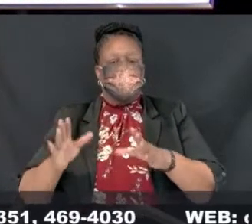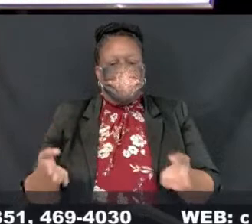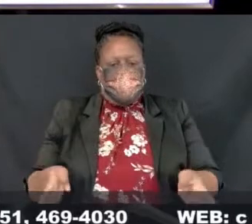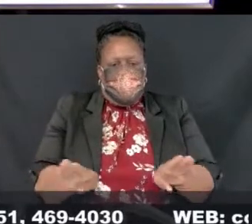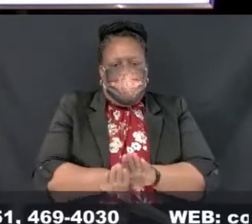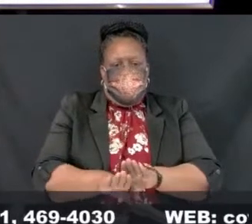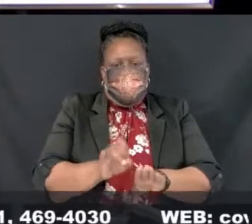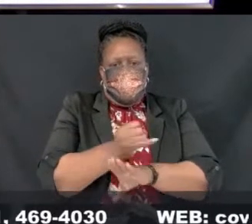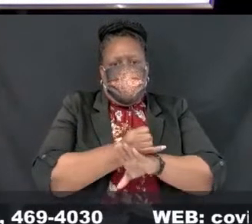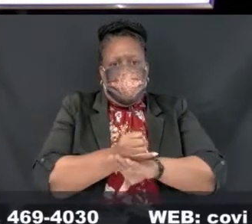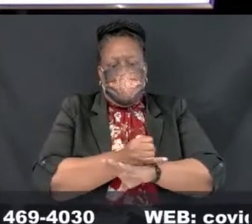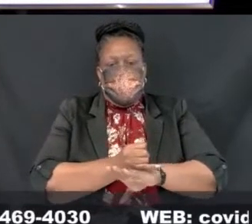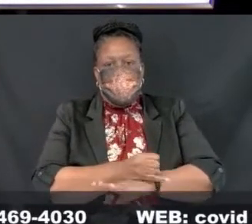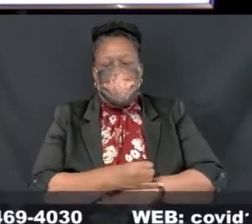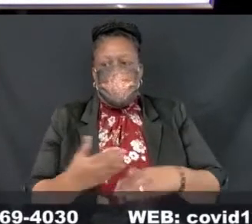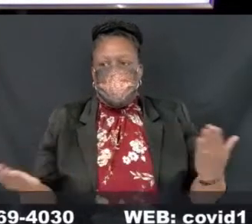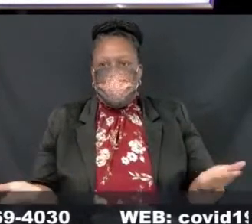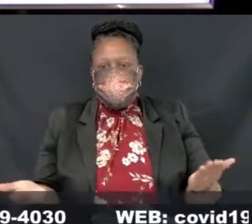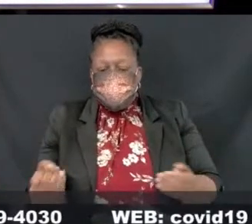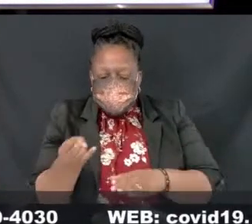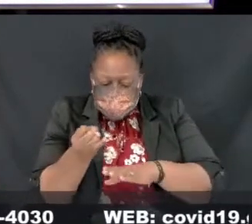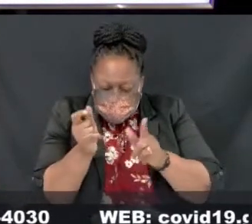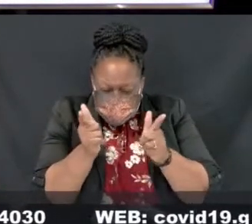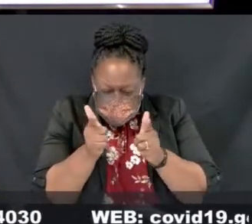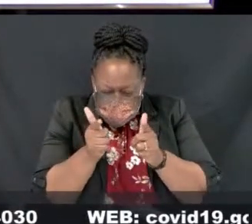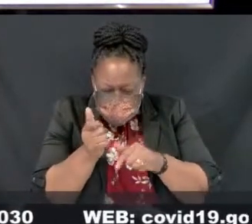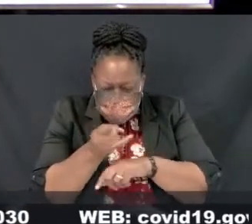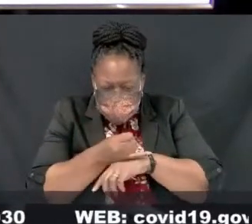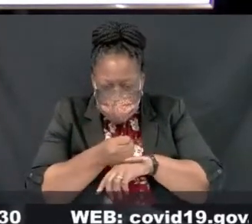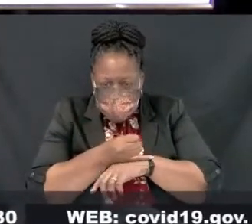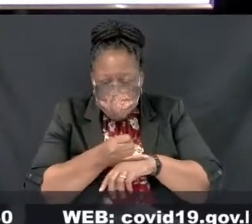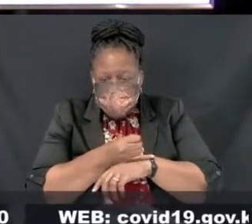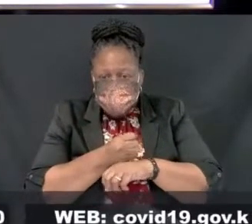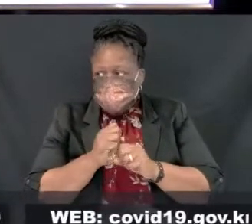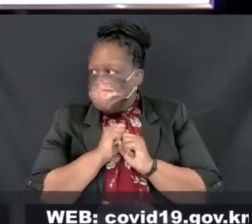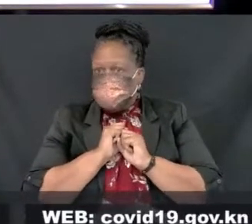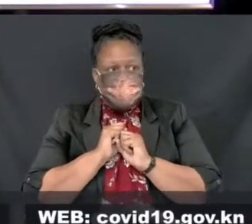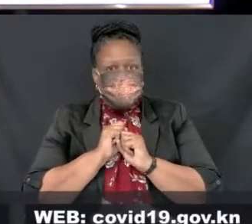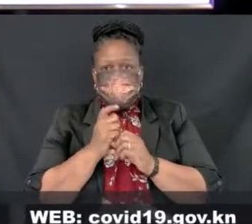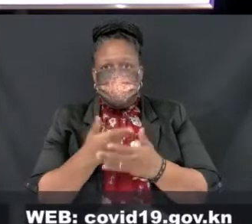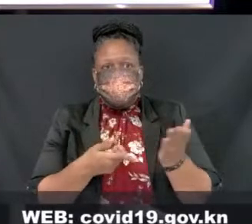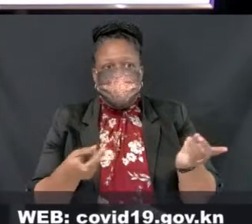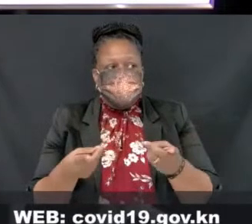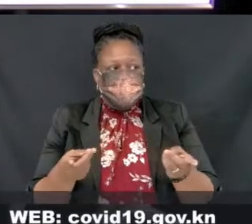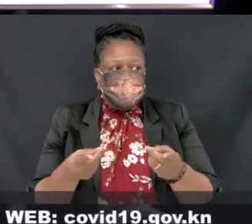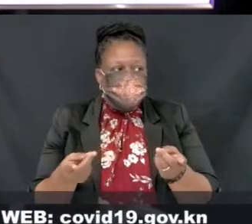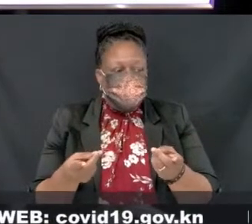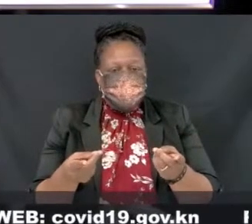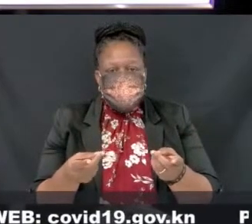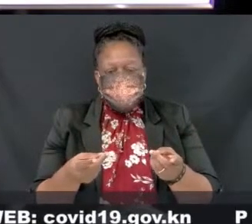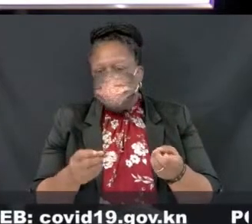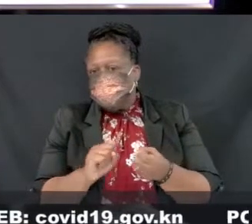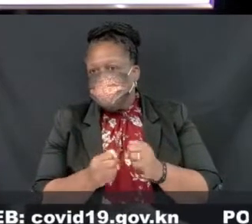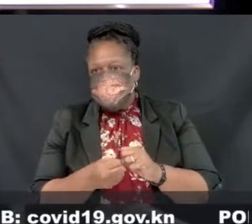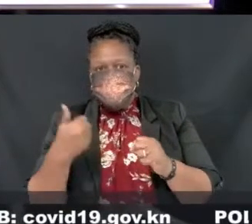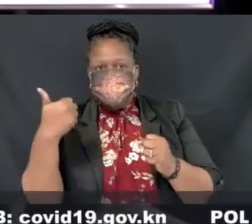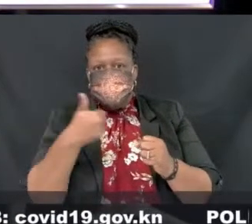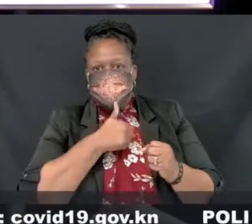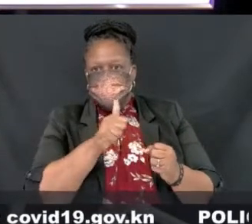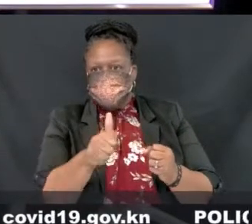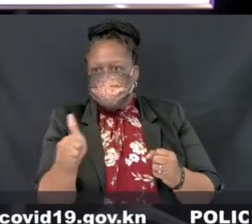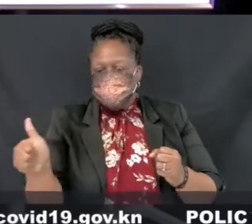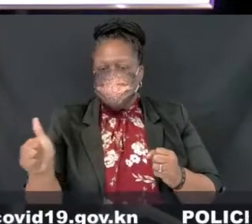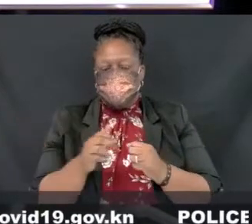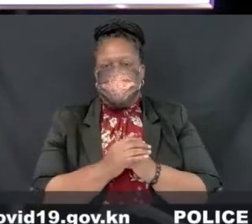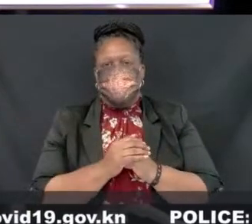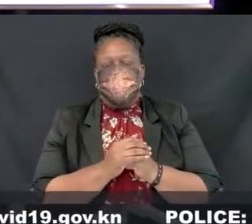their borders, and we as a tiny independent nation were left to fend for ourselves. We made a very